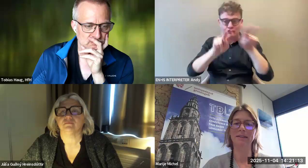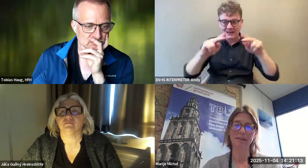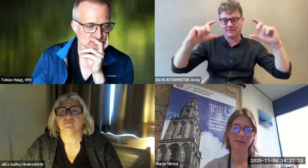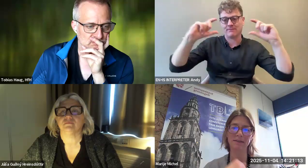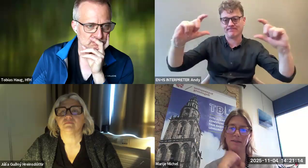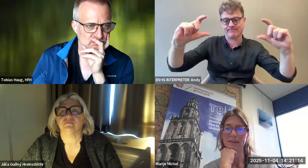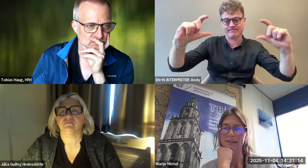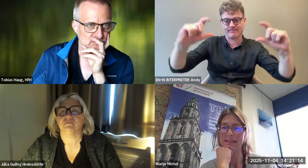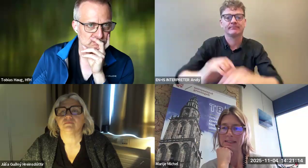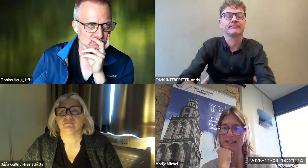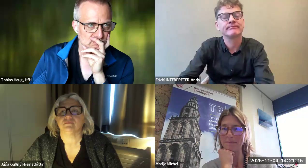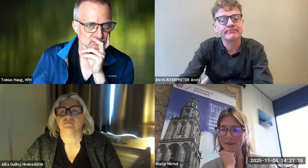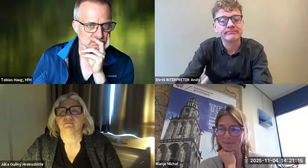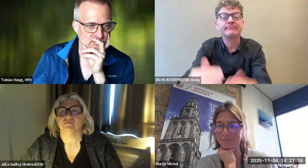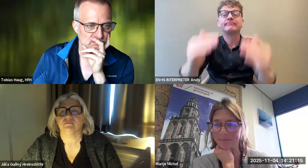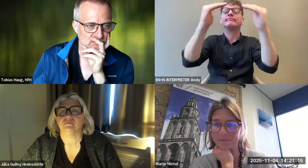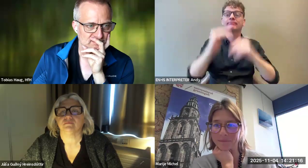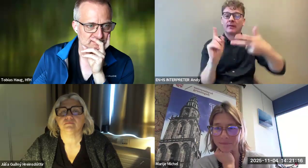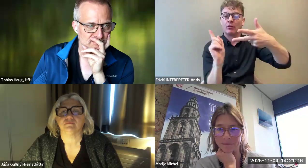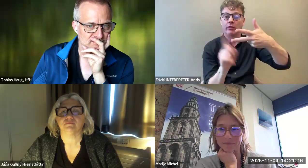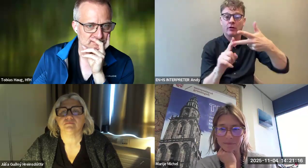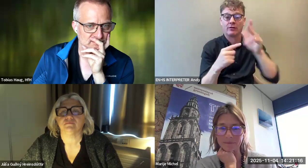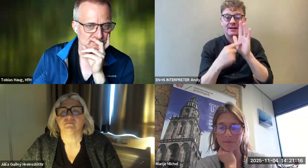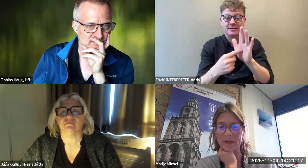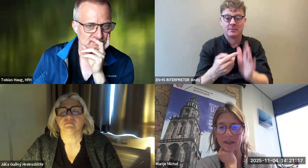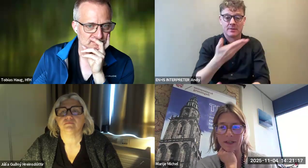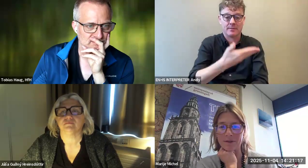And in this example,